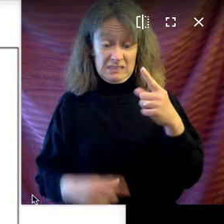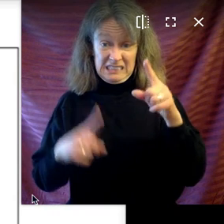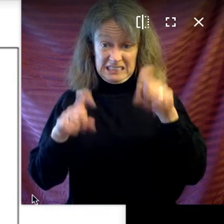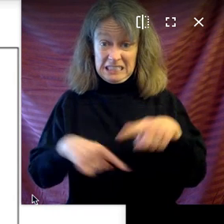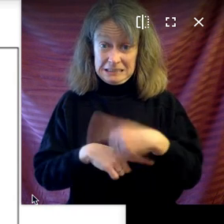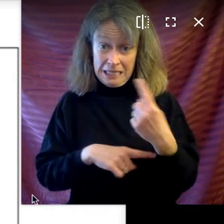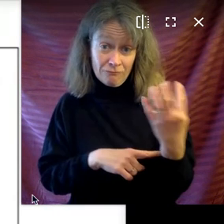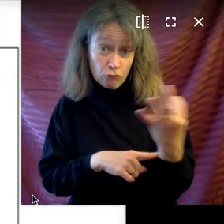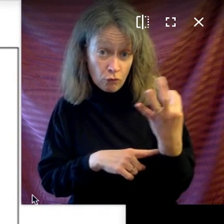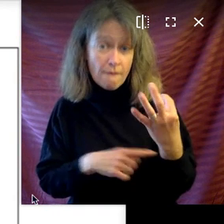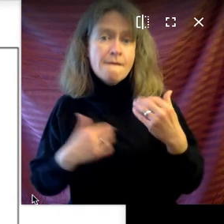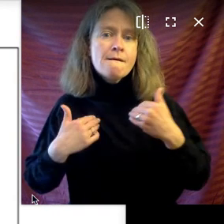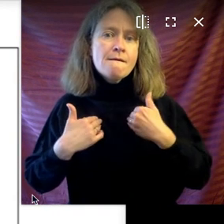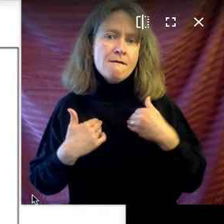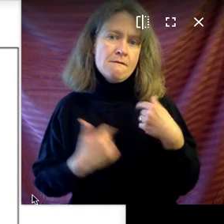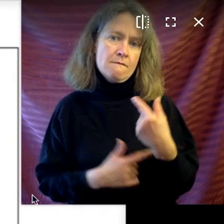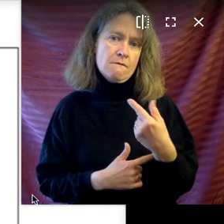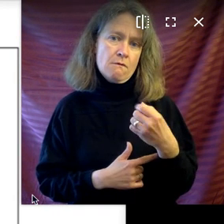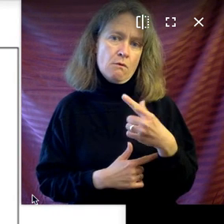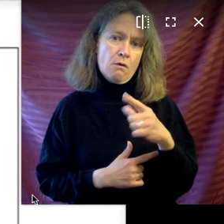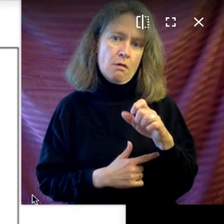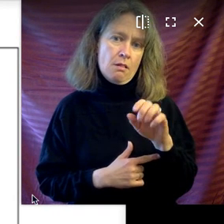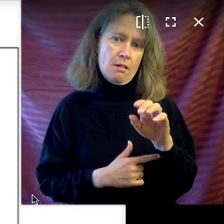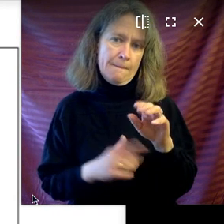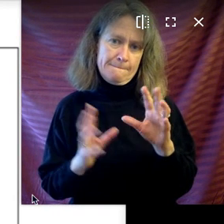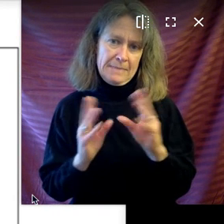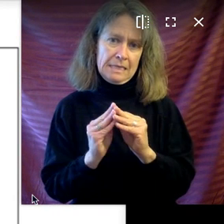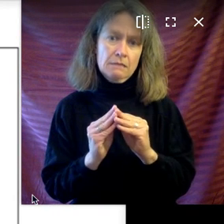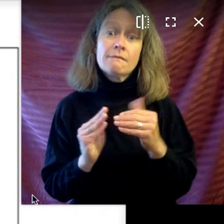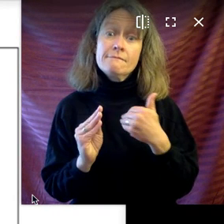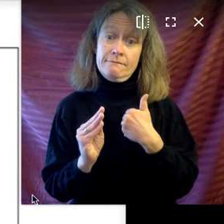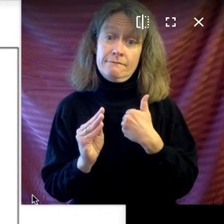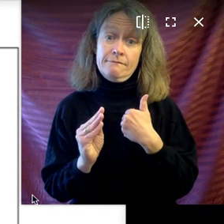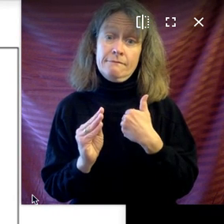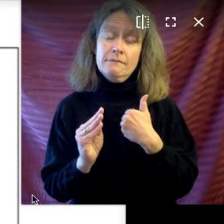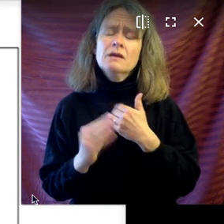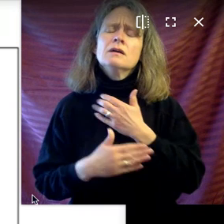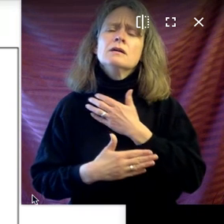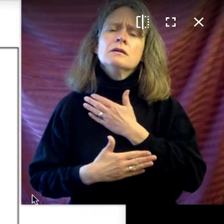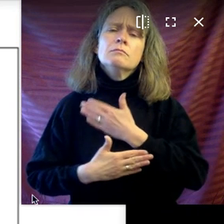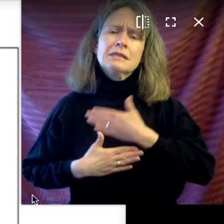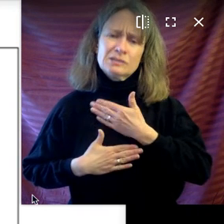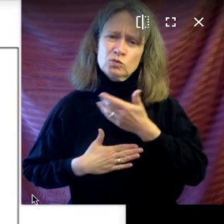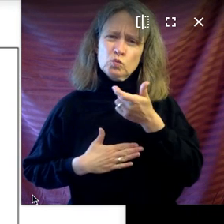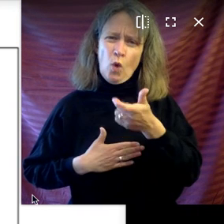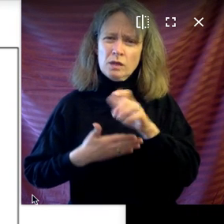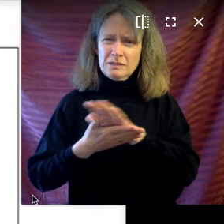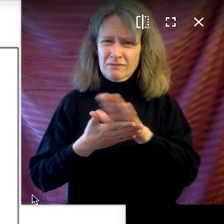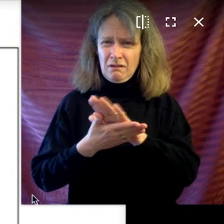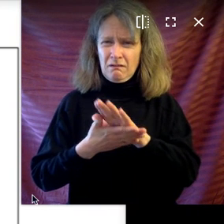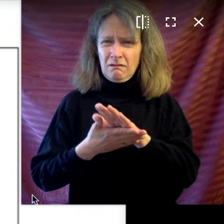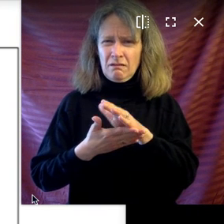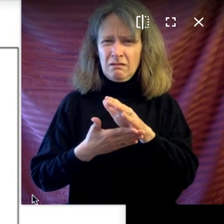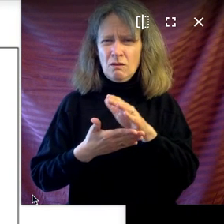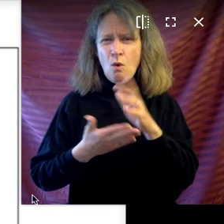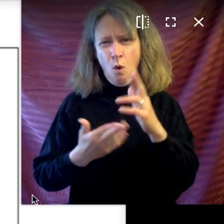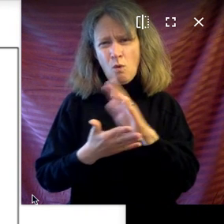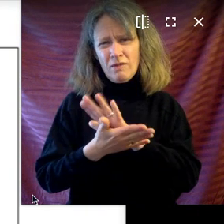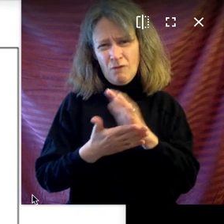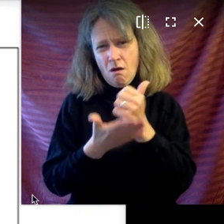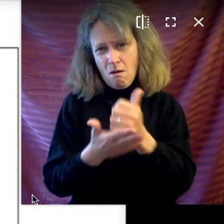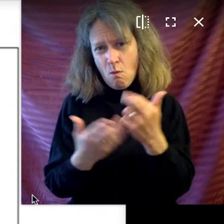assessment to answer any questions. Hopefully you'll watch this video and it'll become clear, but